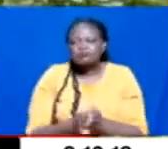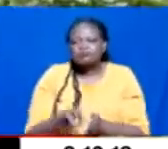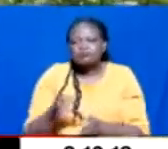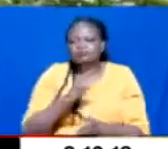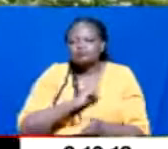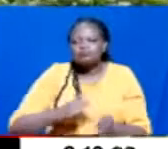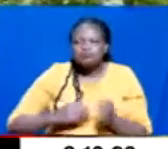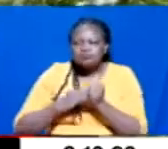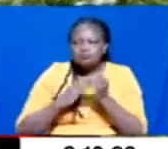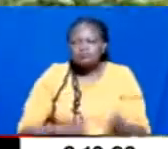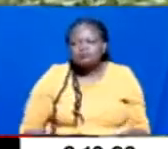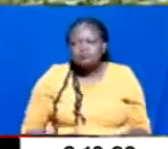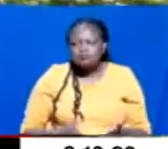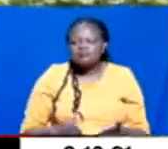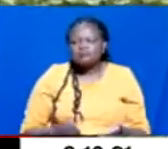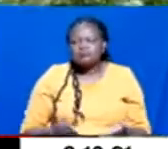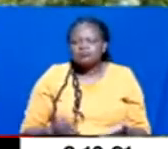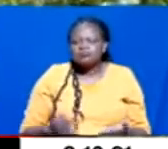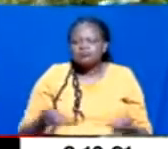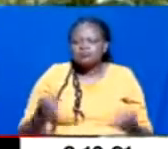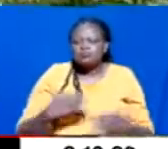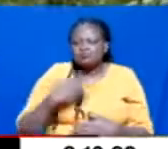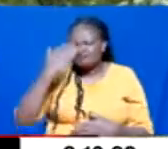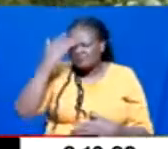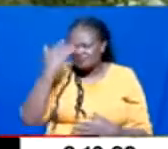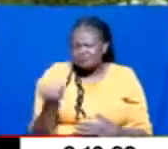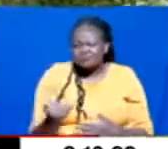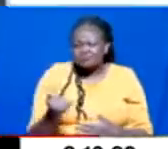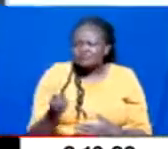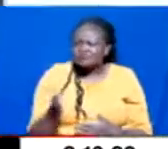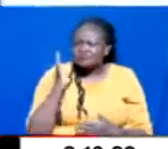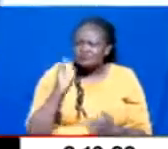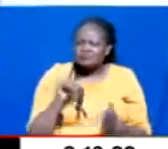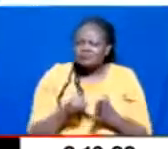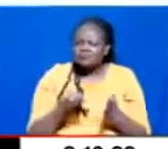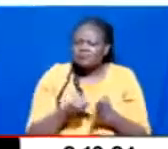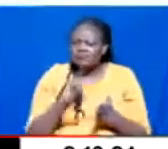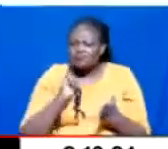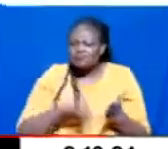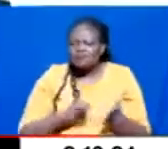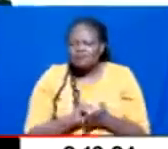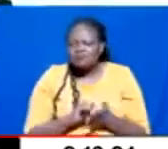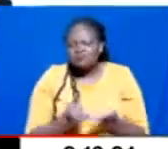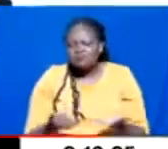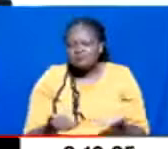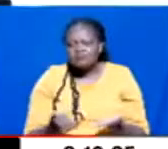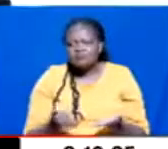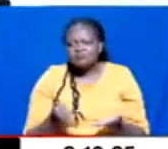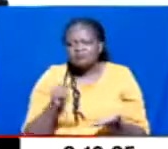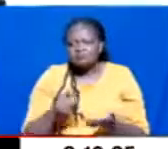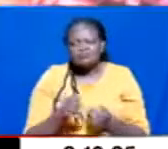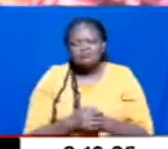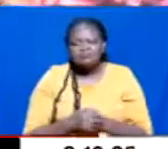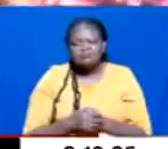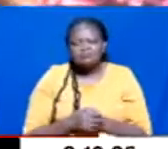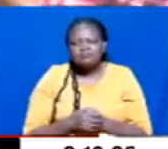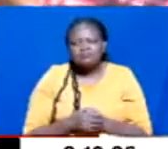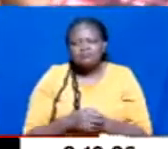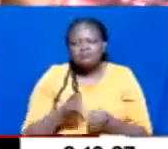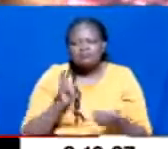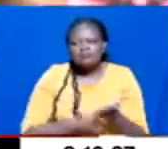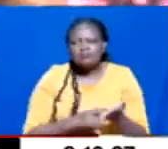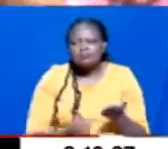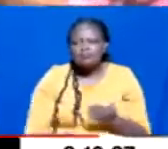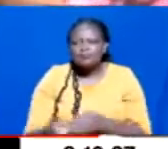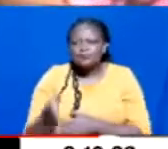County questioned the scope of the ongoing security operation, arguing that it is falling short of intended objectives. Security